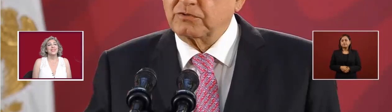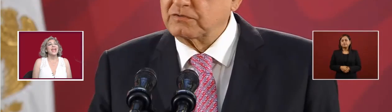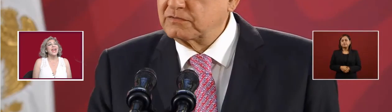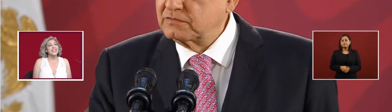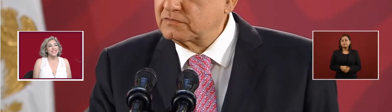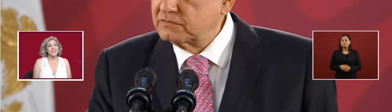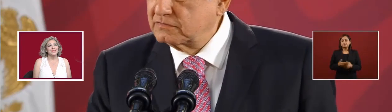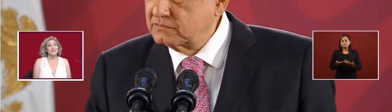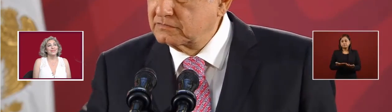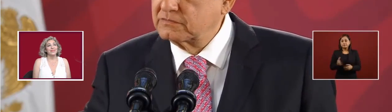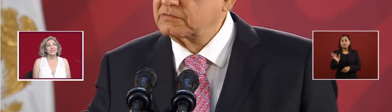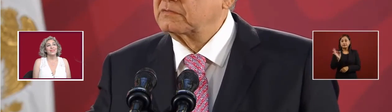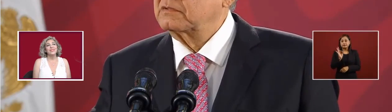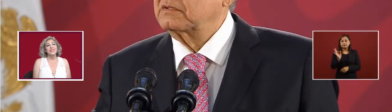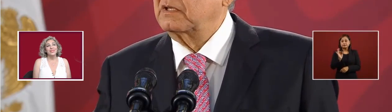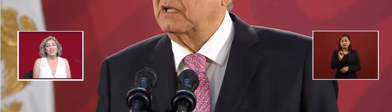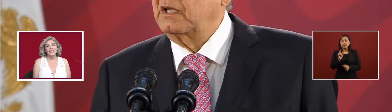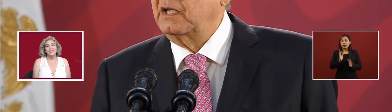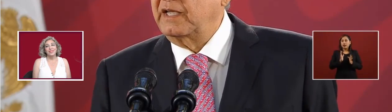acting